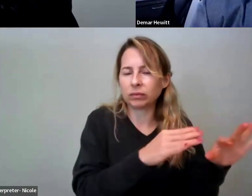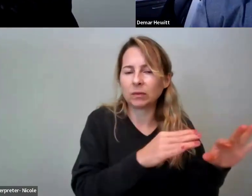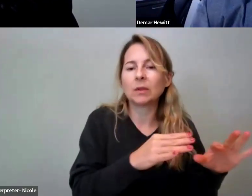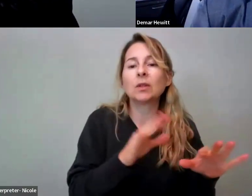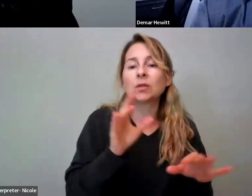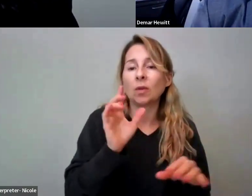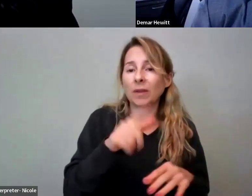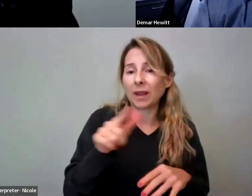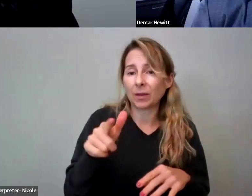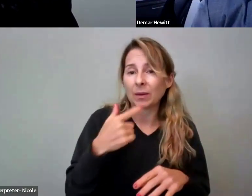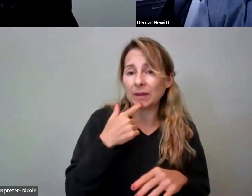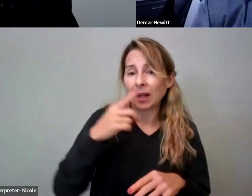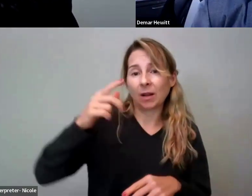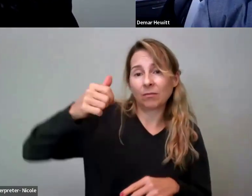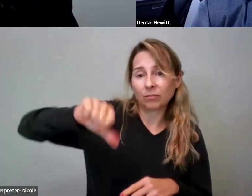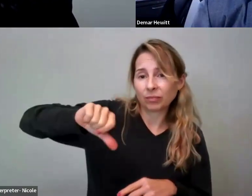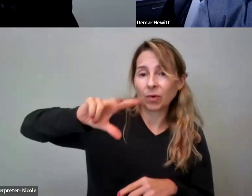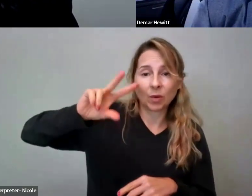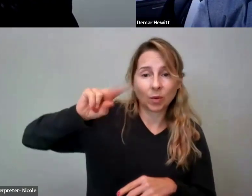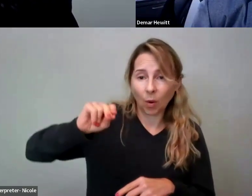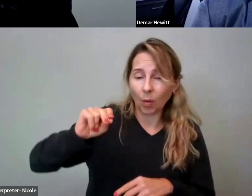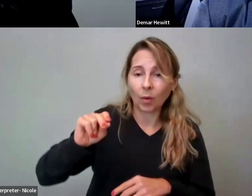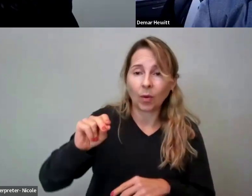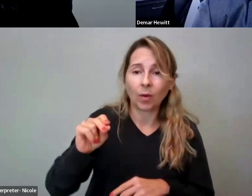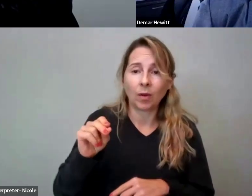for example,